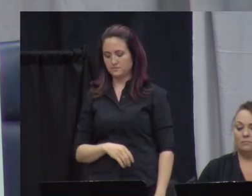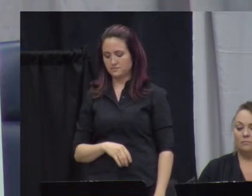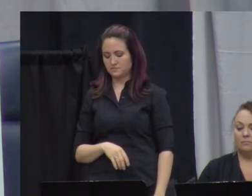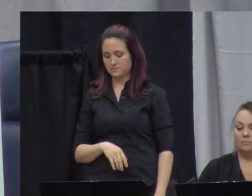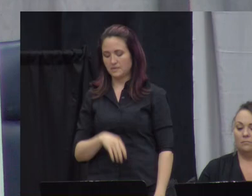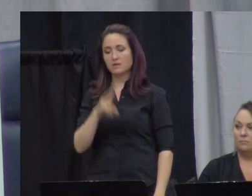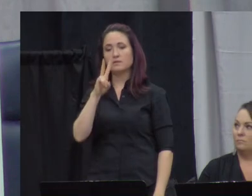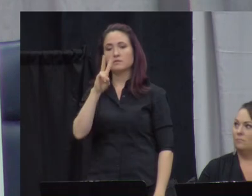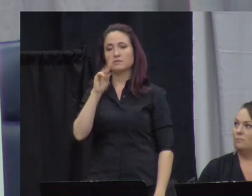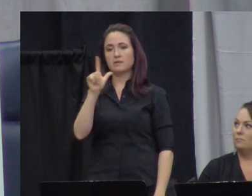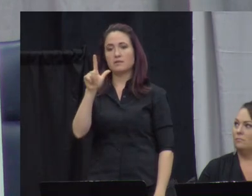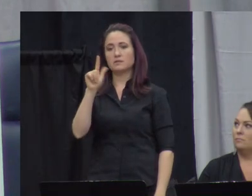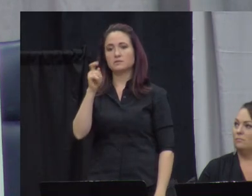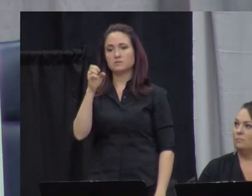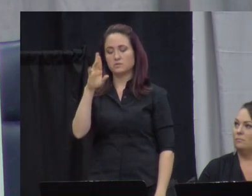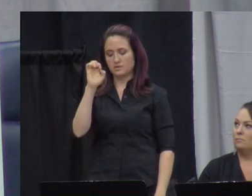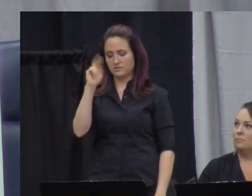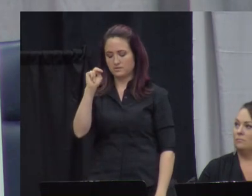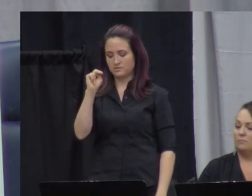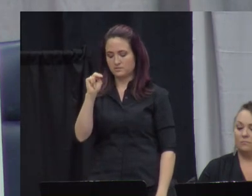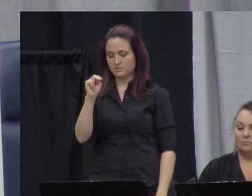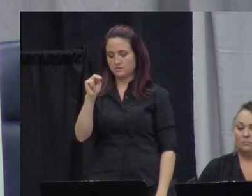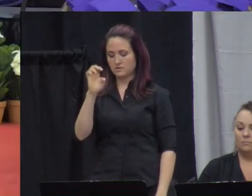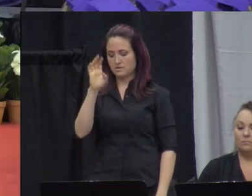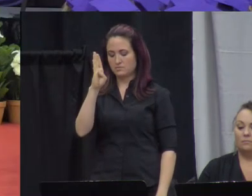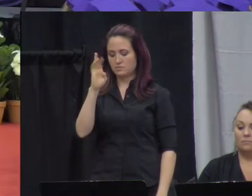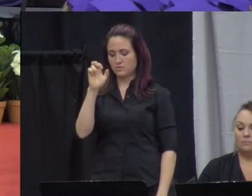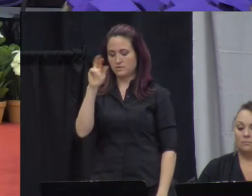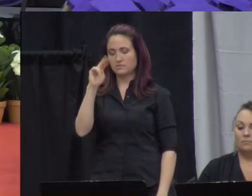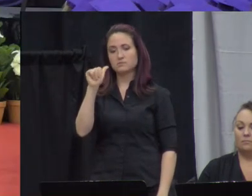MHS Valedictorian, Brianna Villa Gomez.